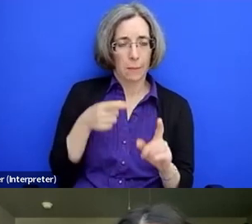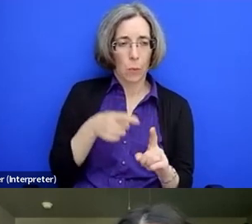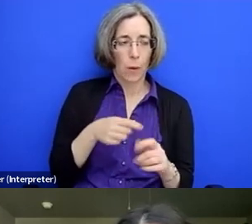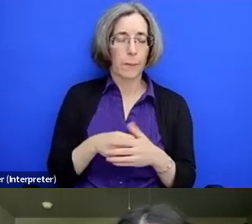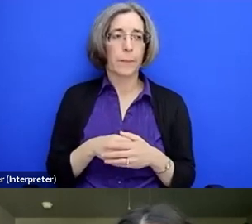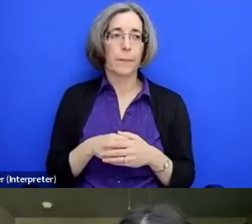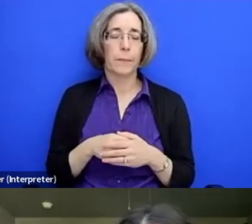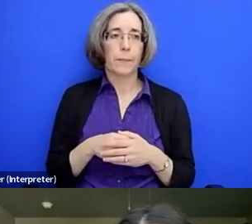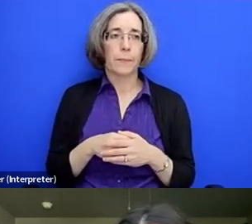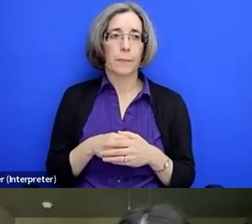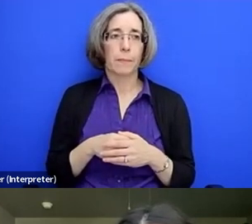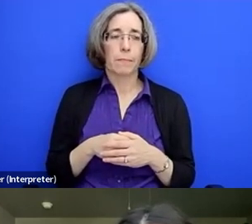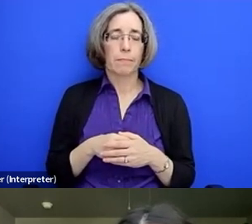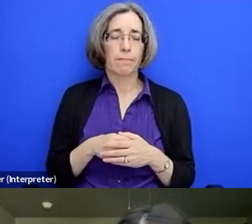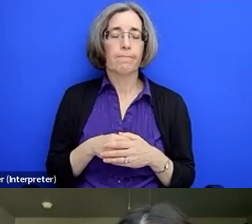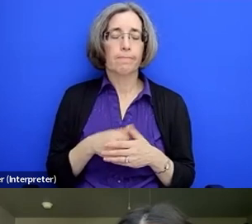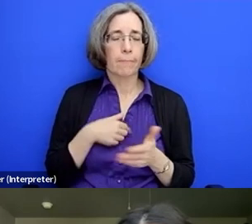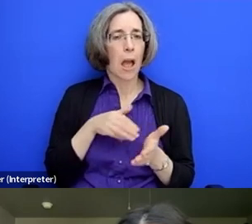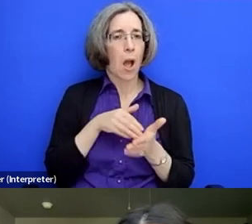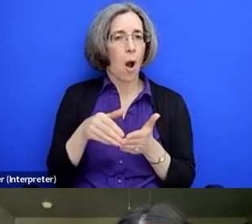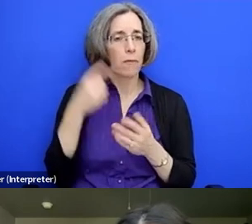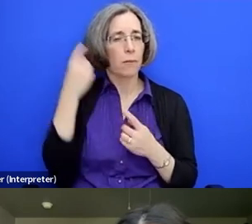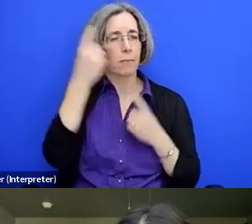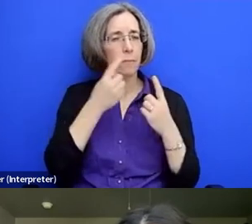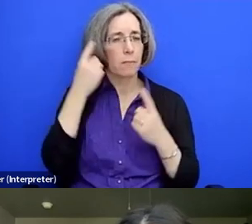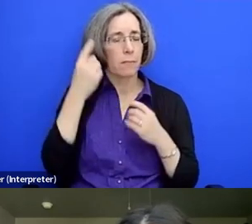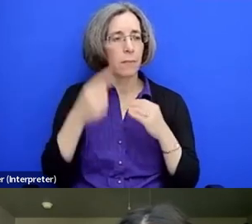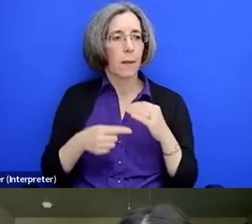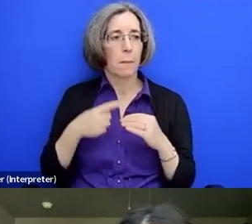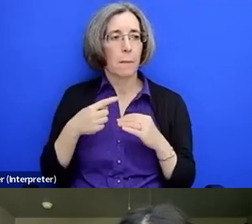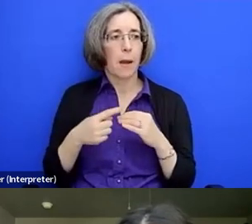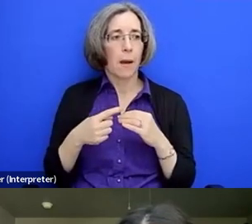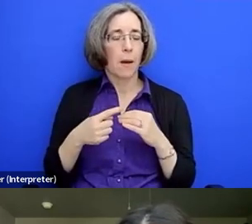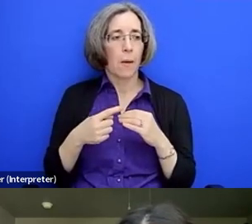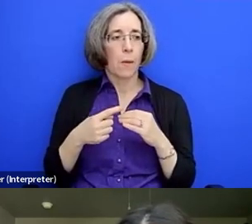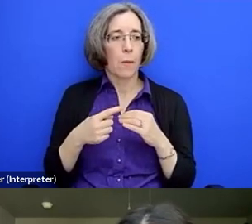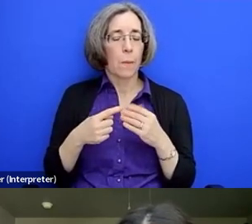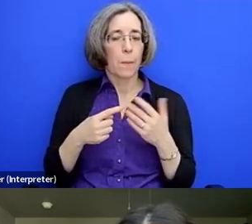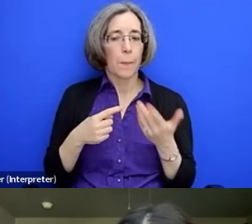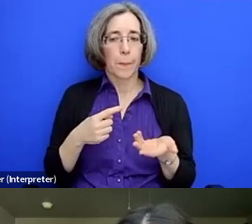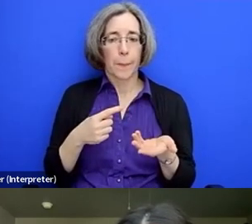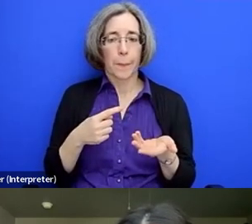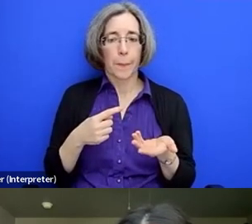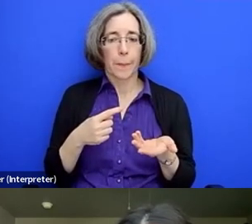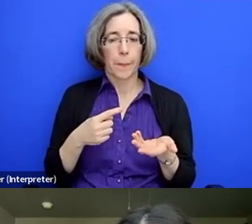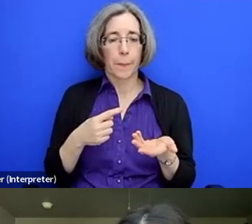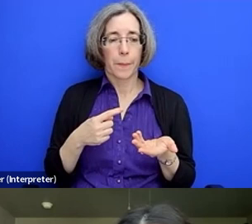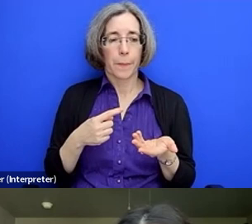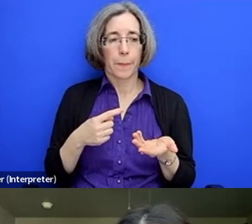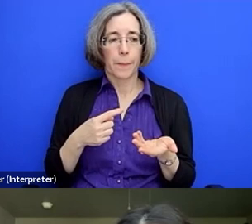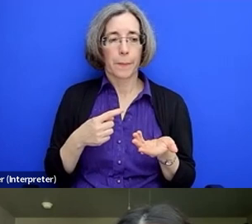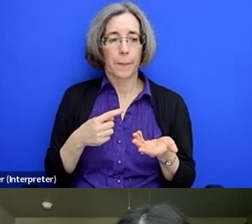think about a lot is whether the focus